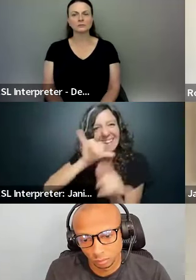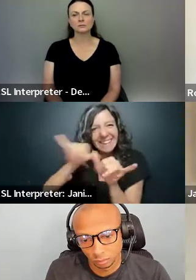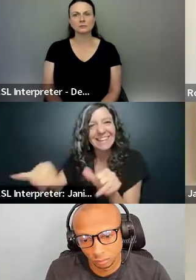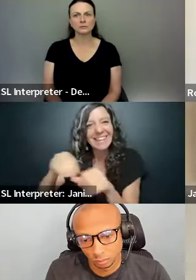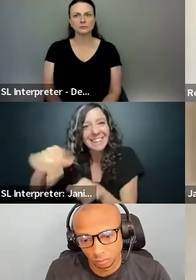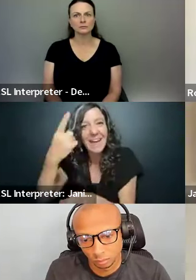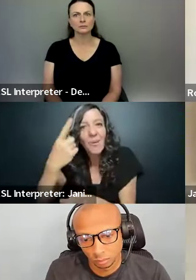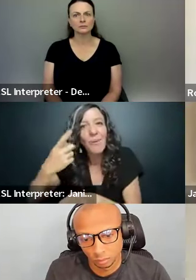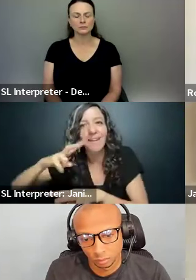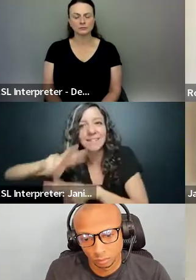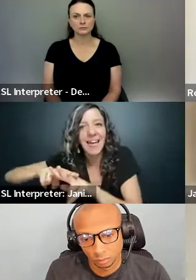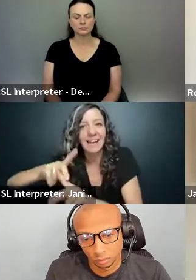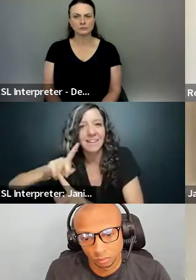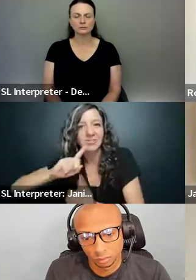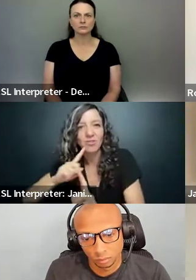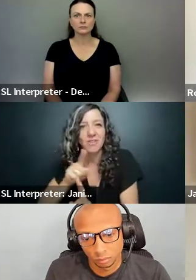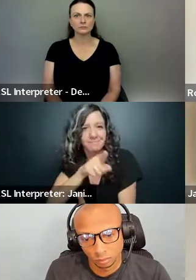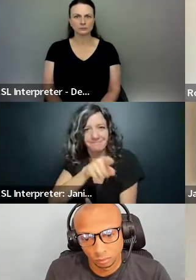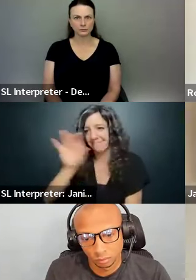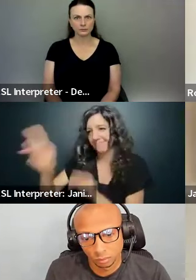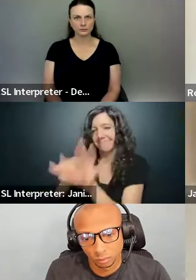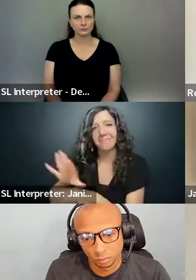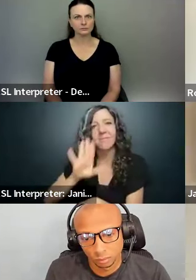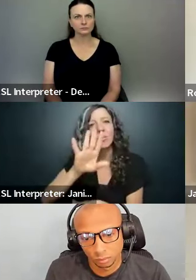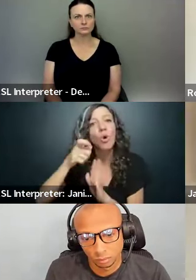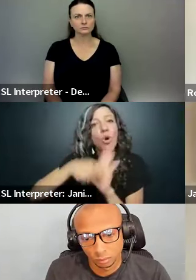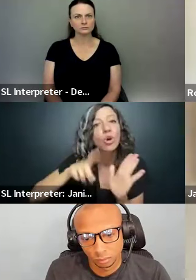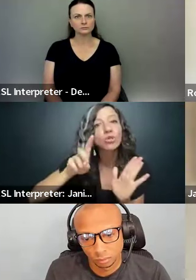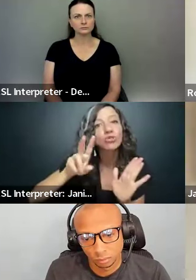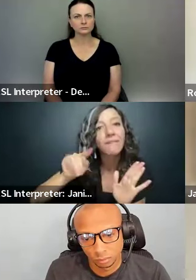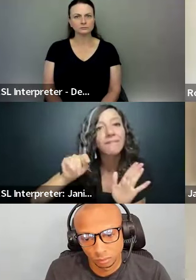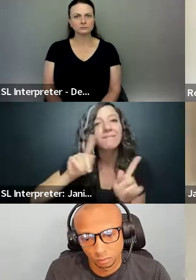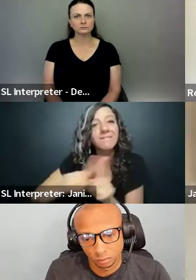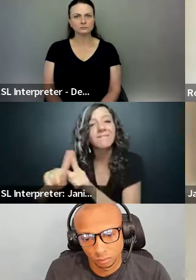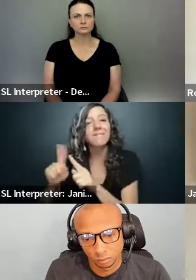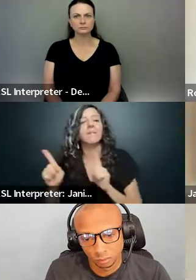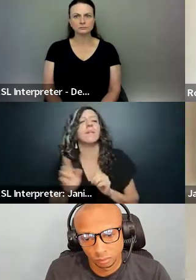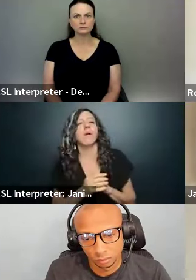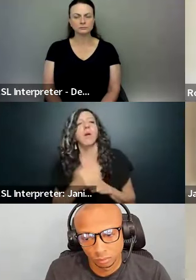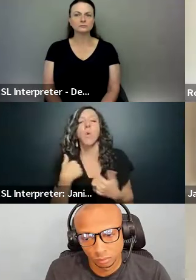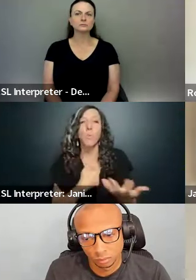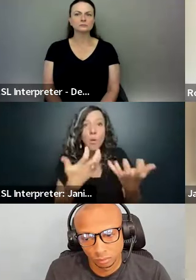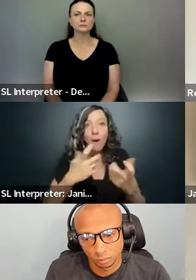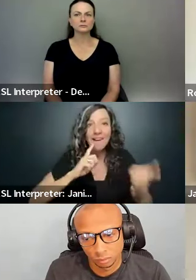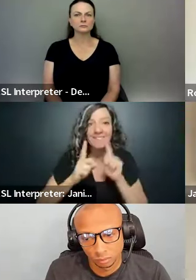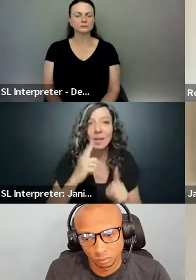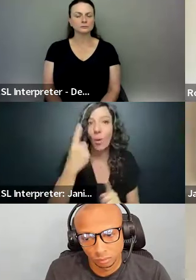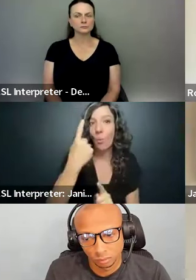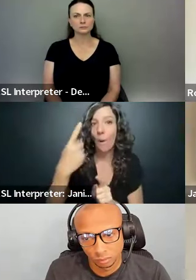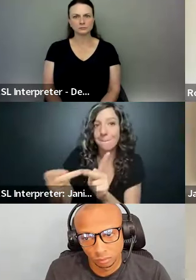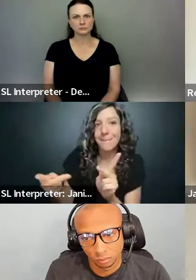team, and then send your draft in there. The idea is to have all those conversations in there and not